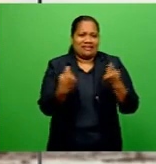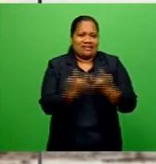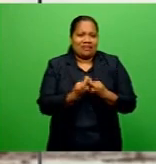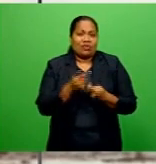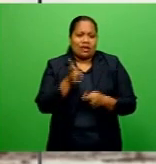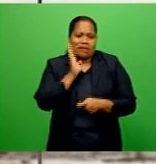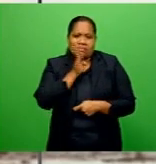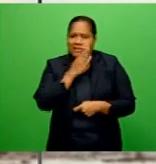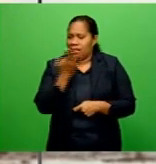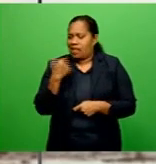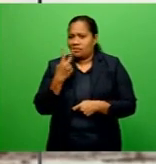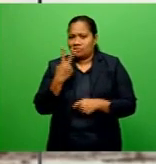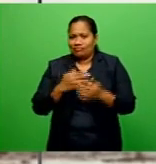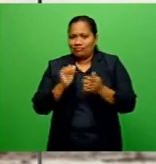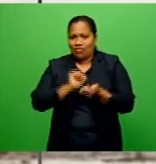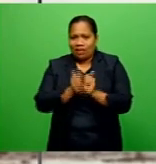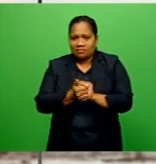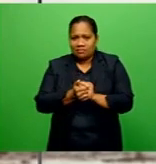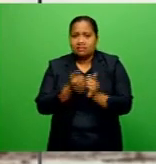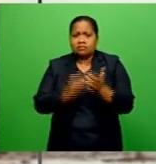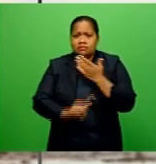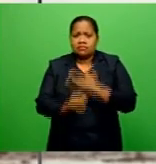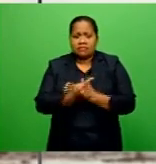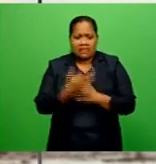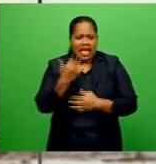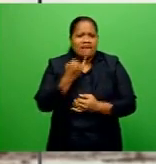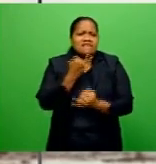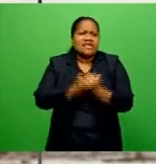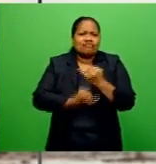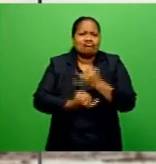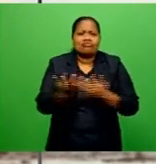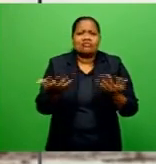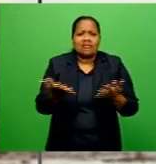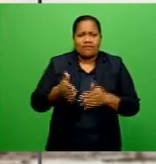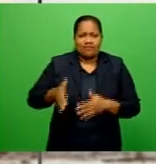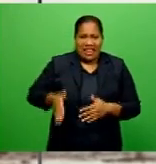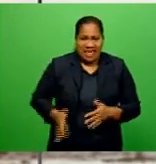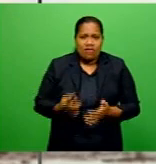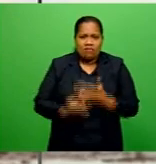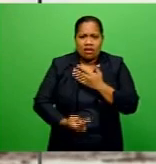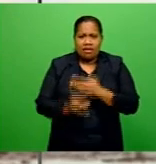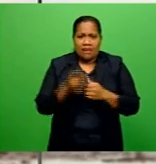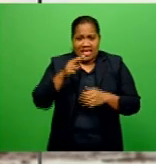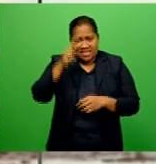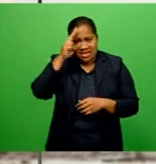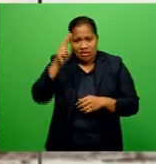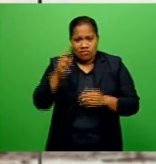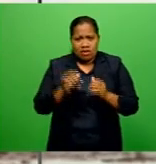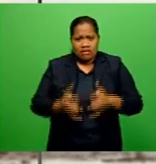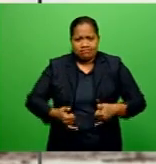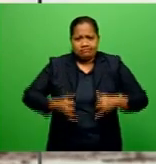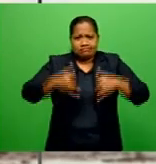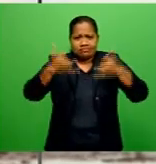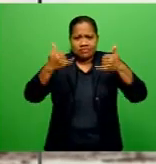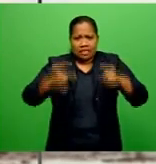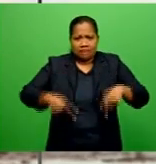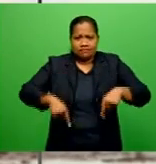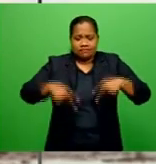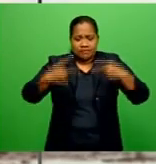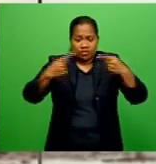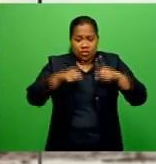last 2 games. He sustained a leg injury in the Autumn Nations Cup where he featured with the Flying Fijians against